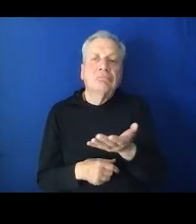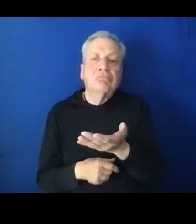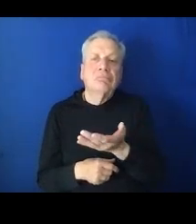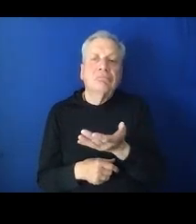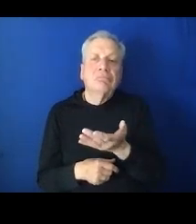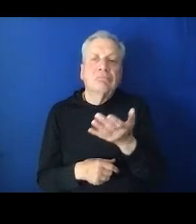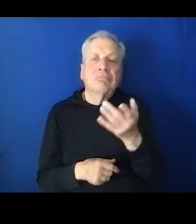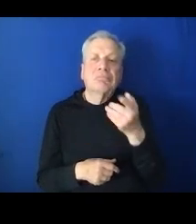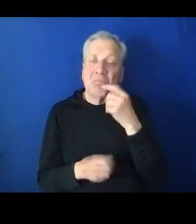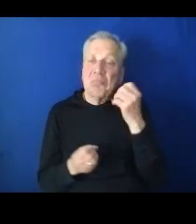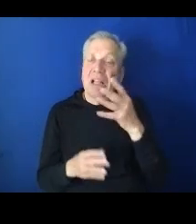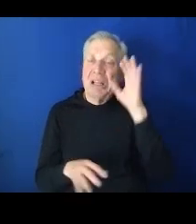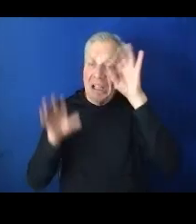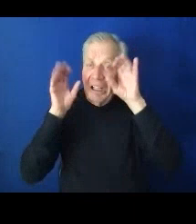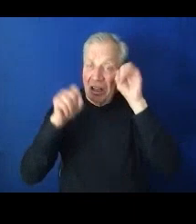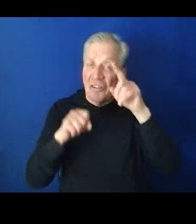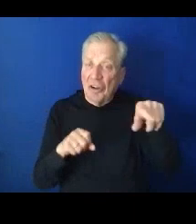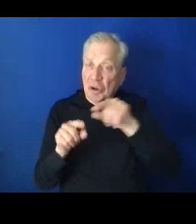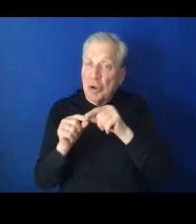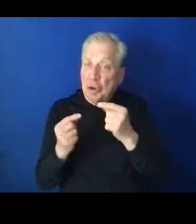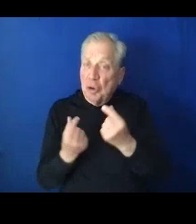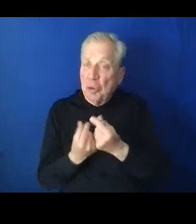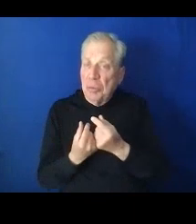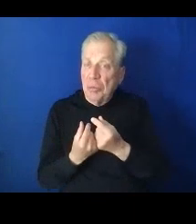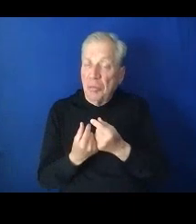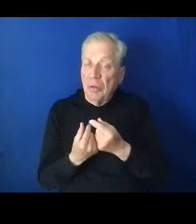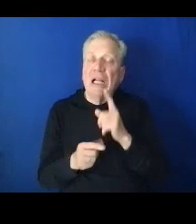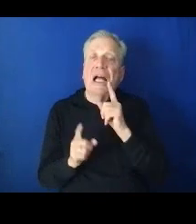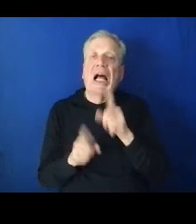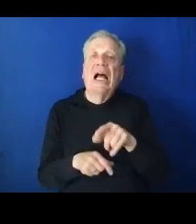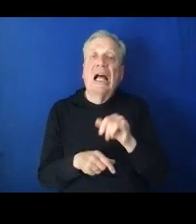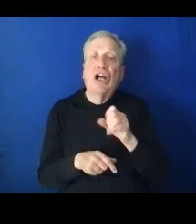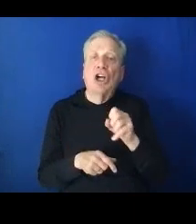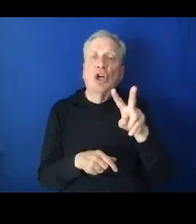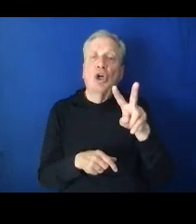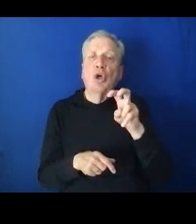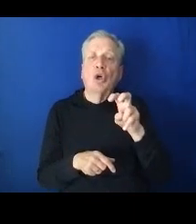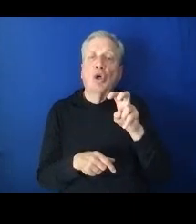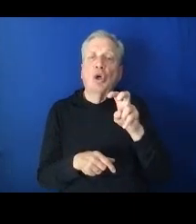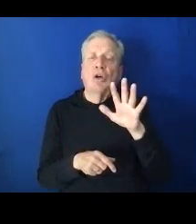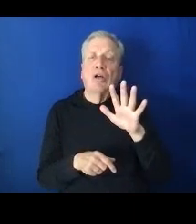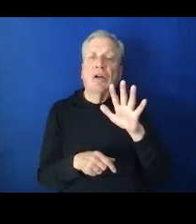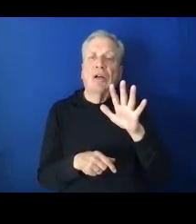Lots of guesses for the group at home. The answer is